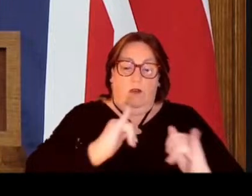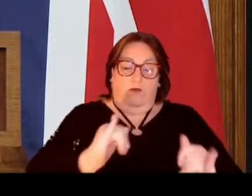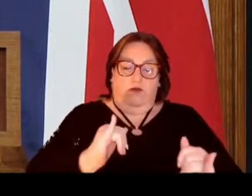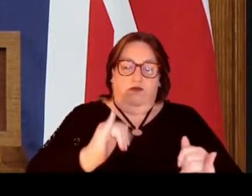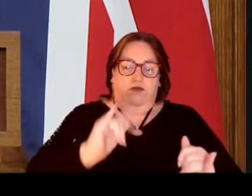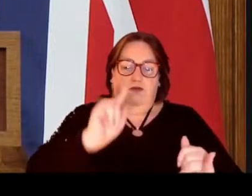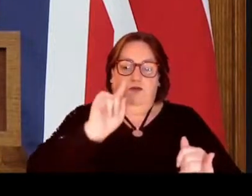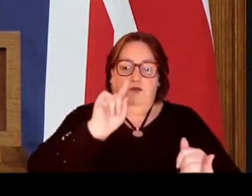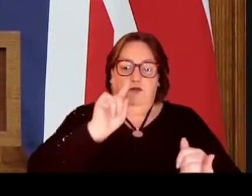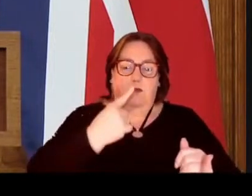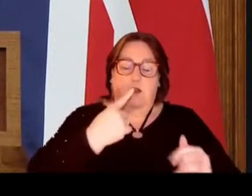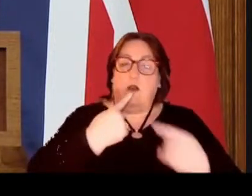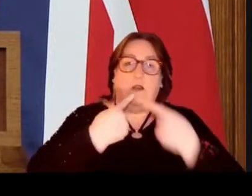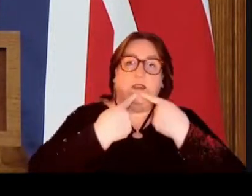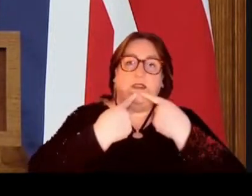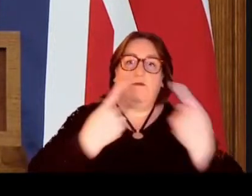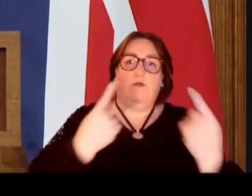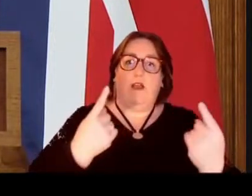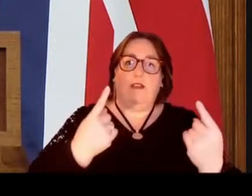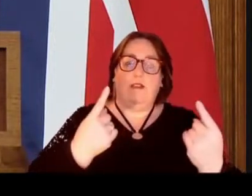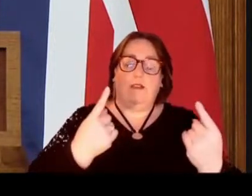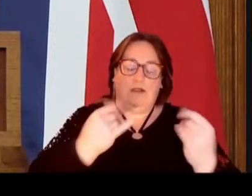brutality and horror in this case.